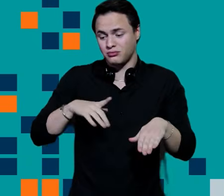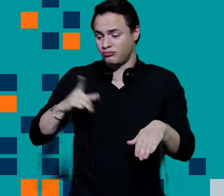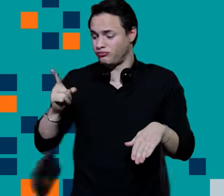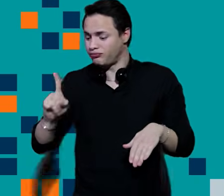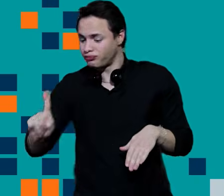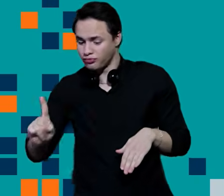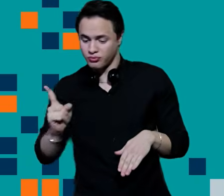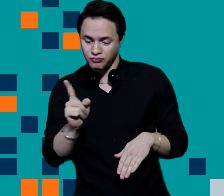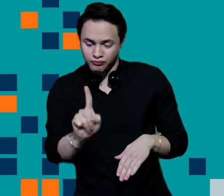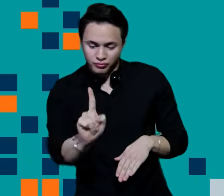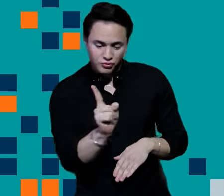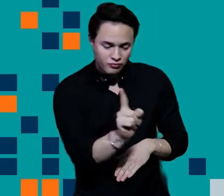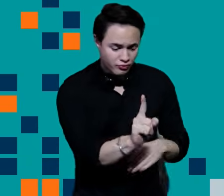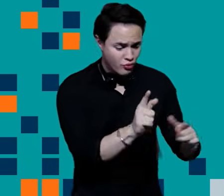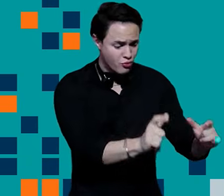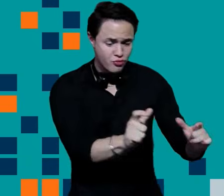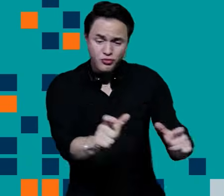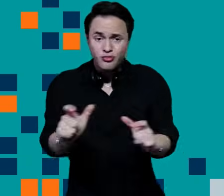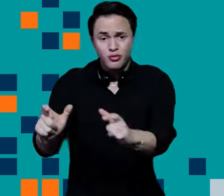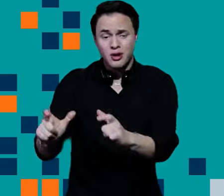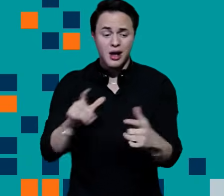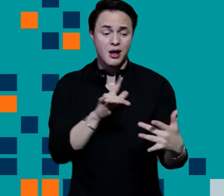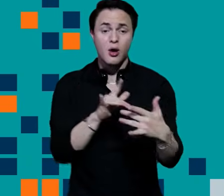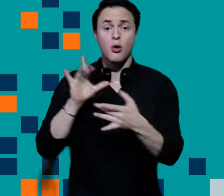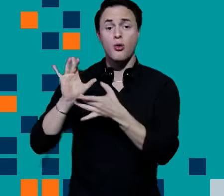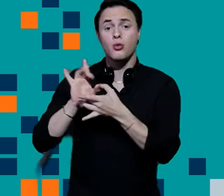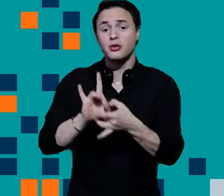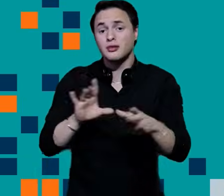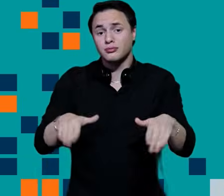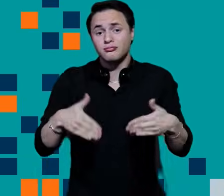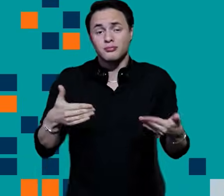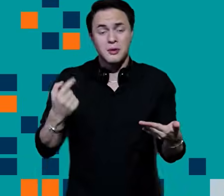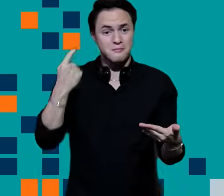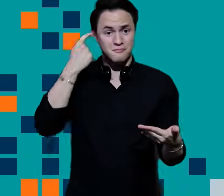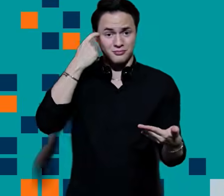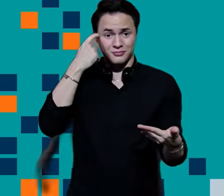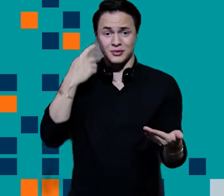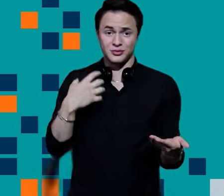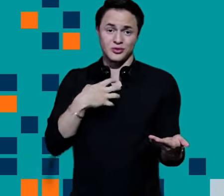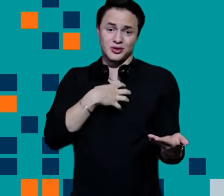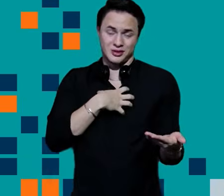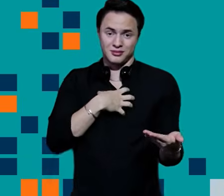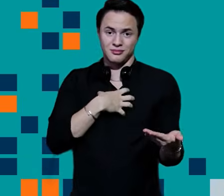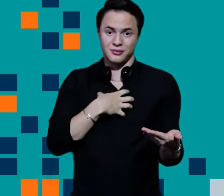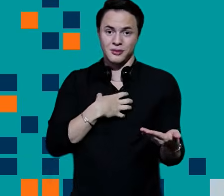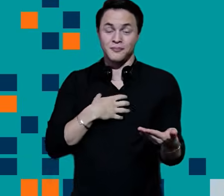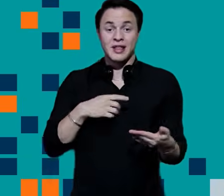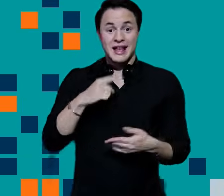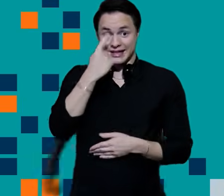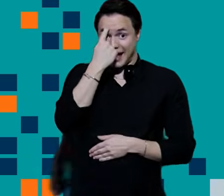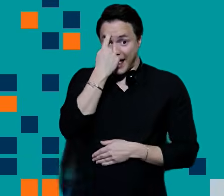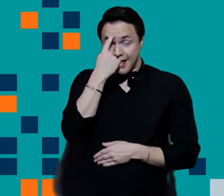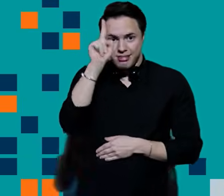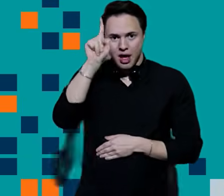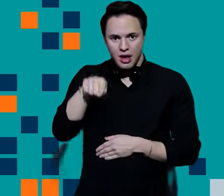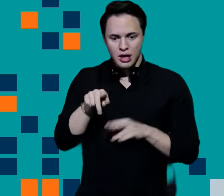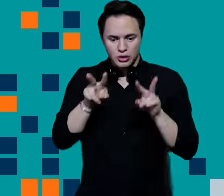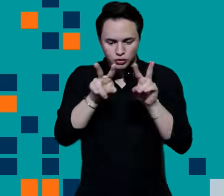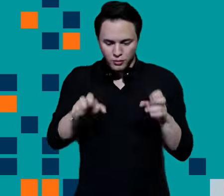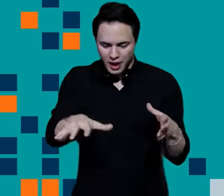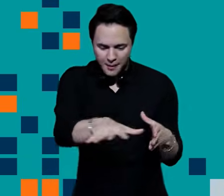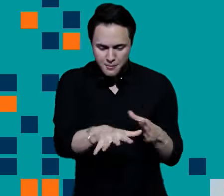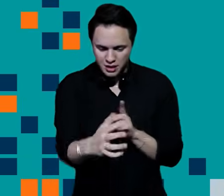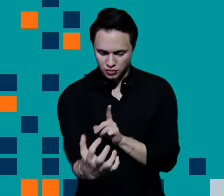similar. So this idea of an architecture that's real and rooted and tied to its place. This idea of variety and